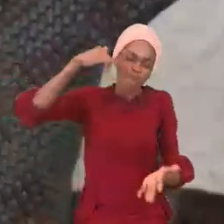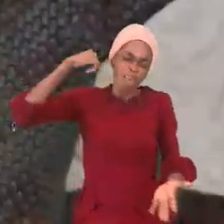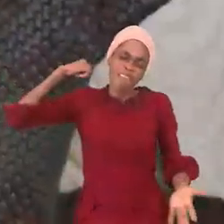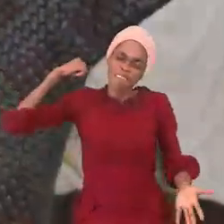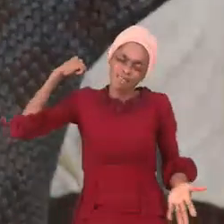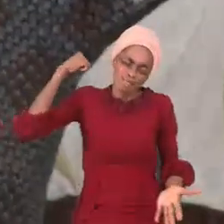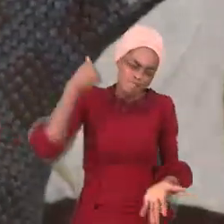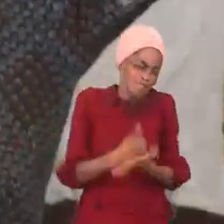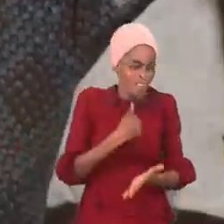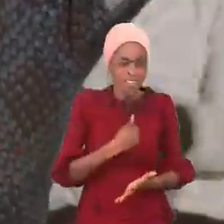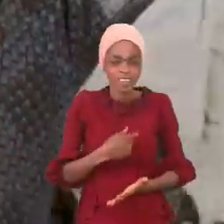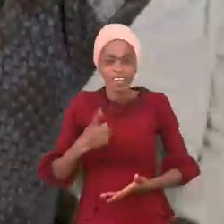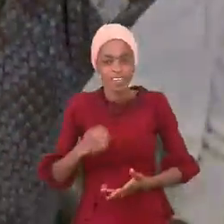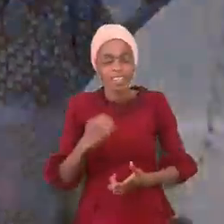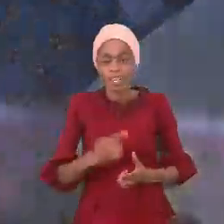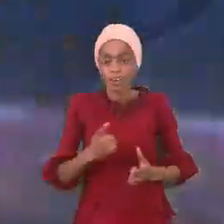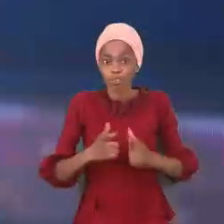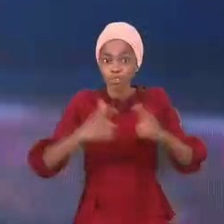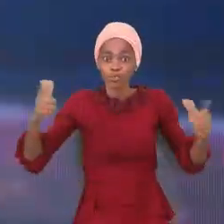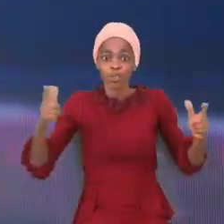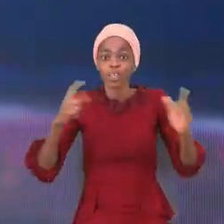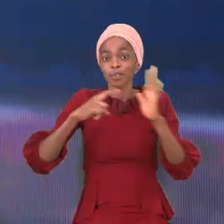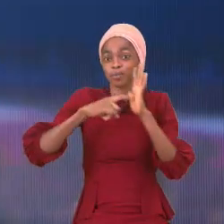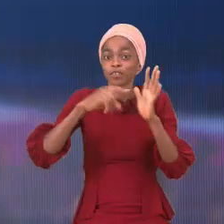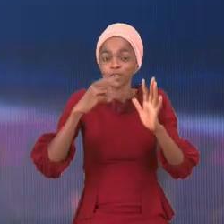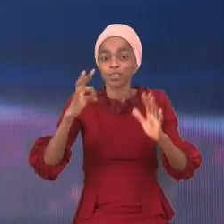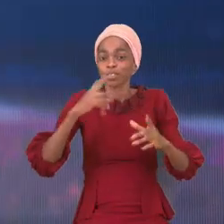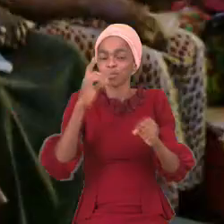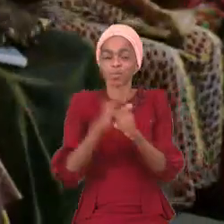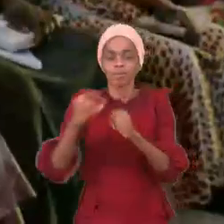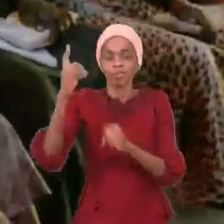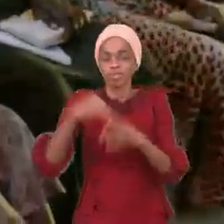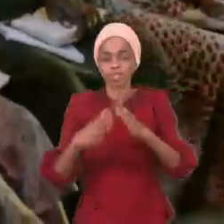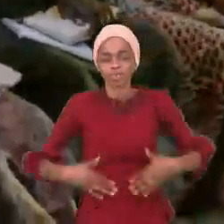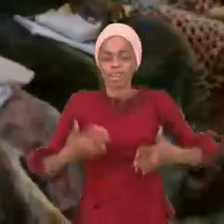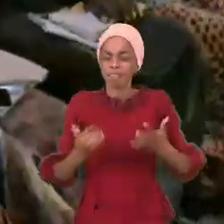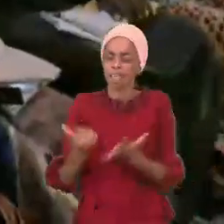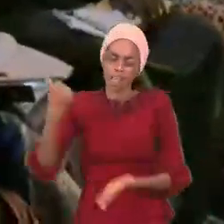The greater the performance of the promise of God in your life.